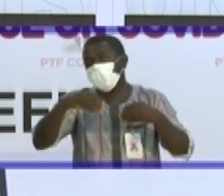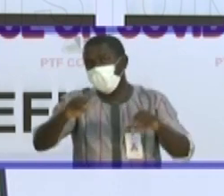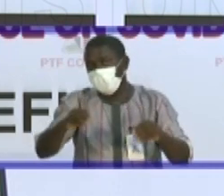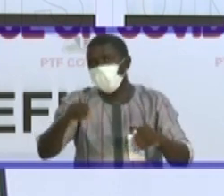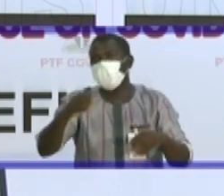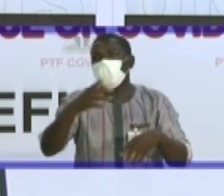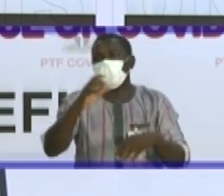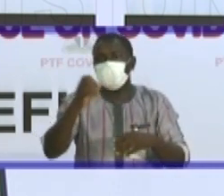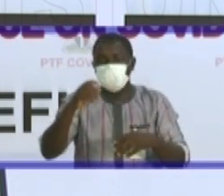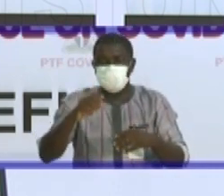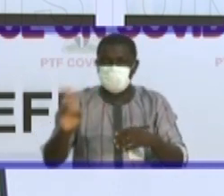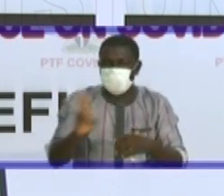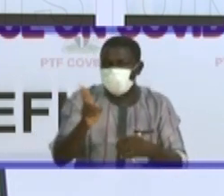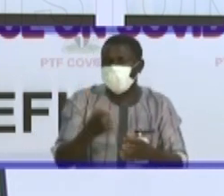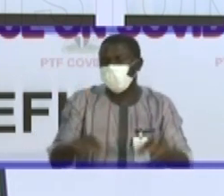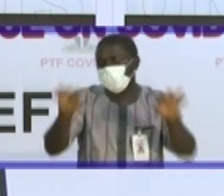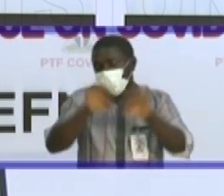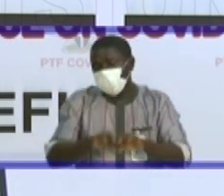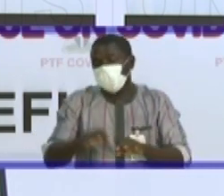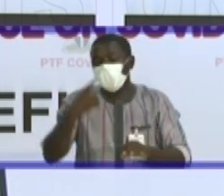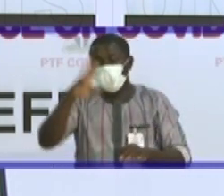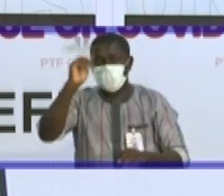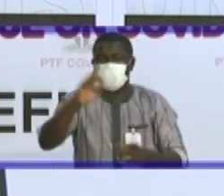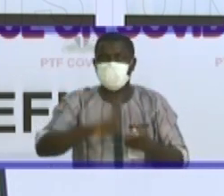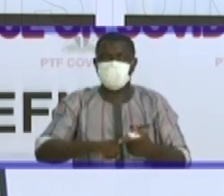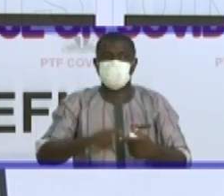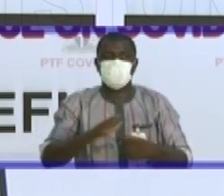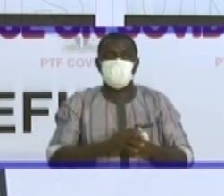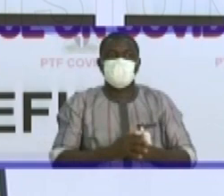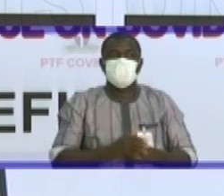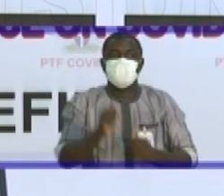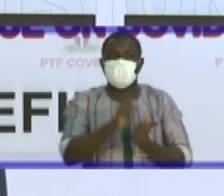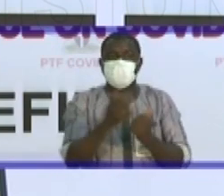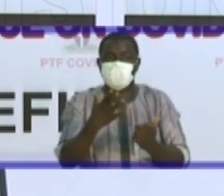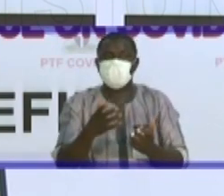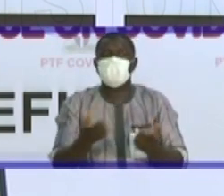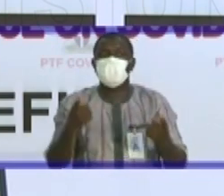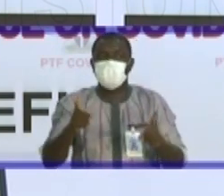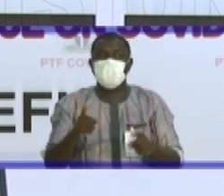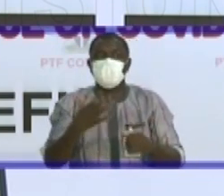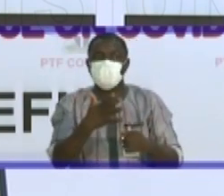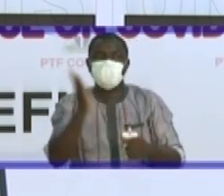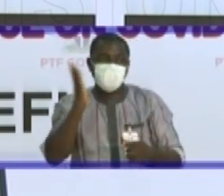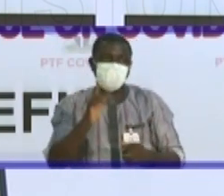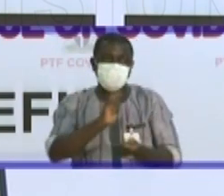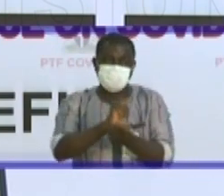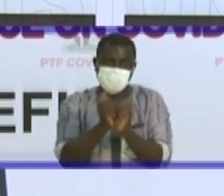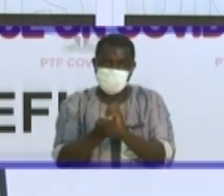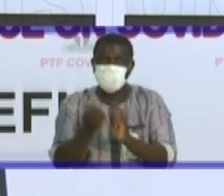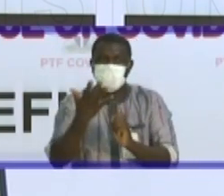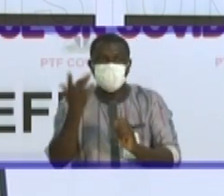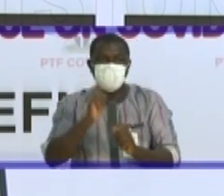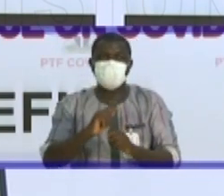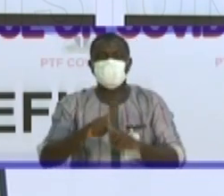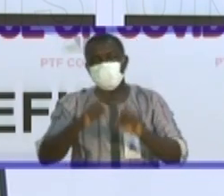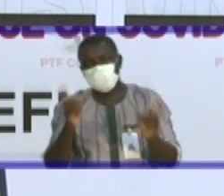the public to know that after the COVID pandemic, things are going to change. I don't think things will ever be the same. The way we interact with